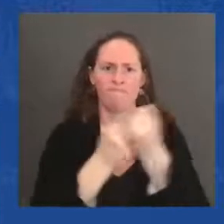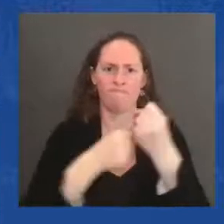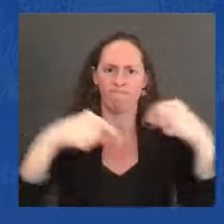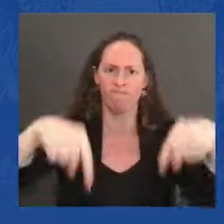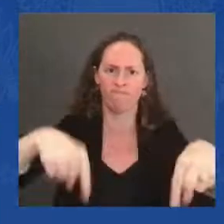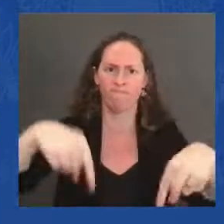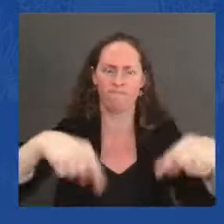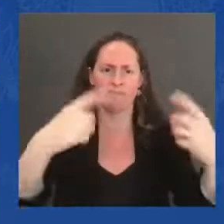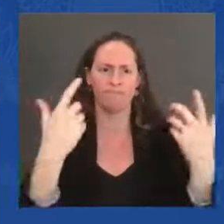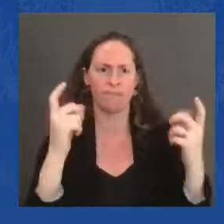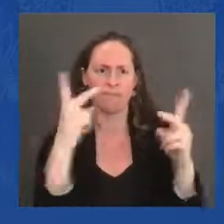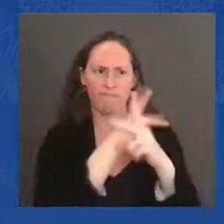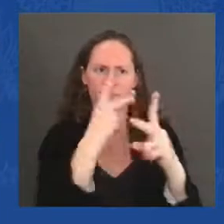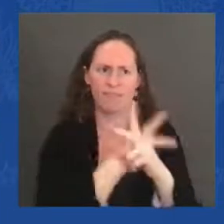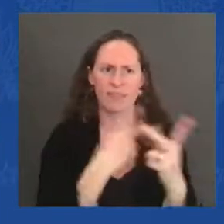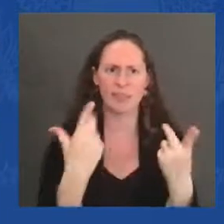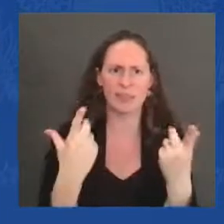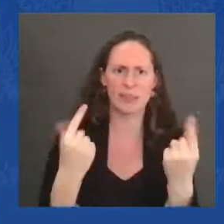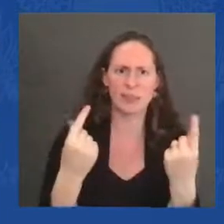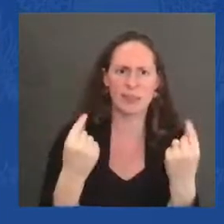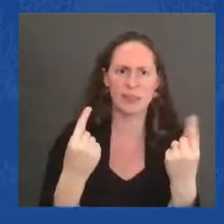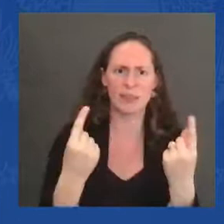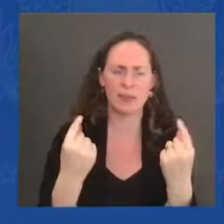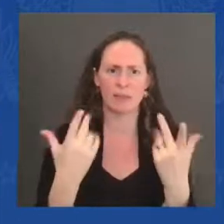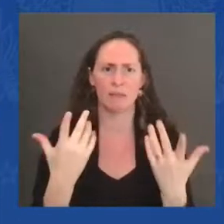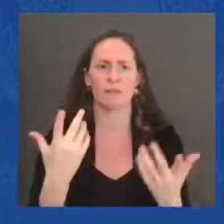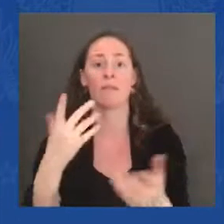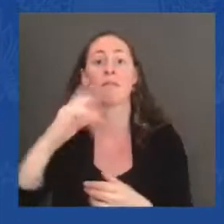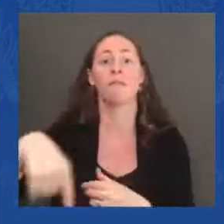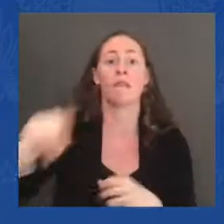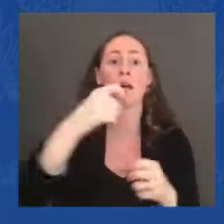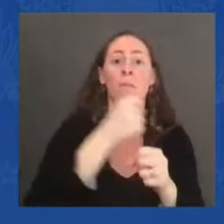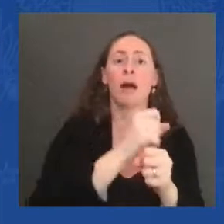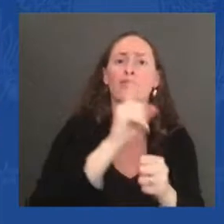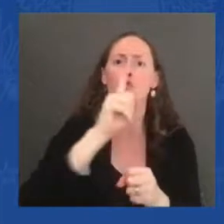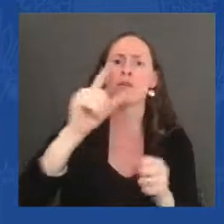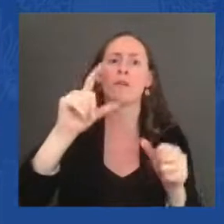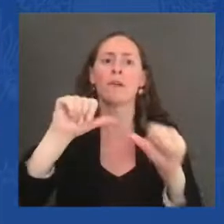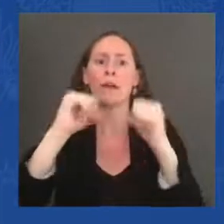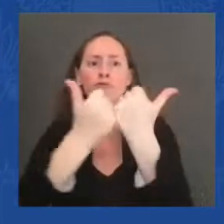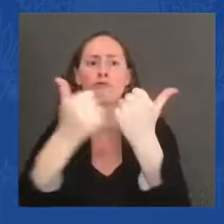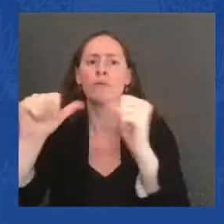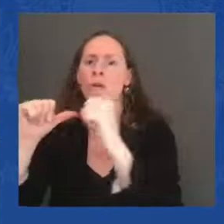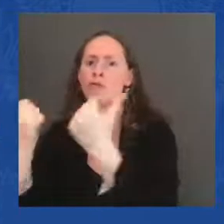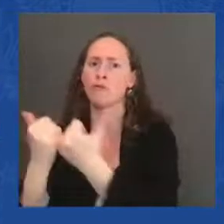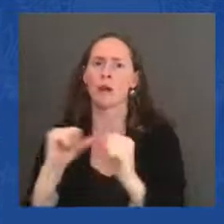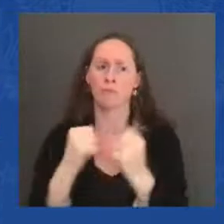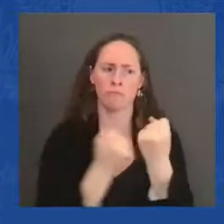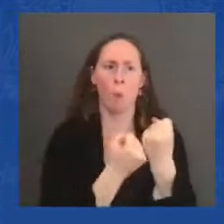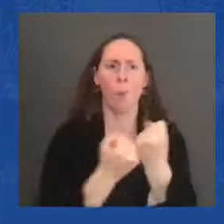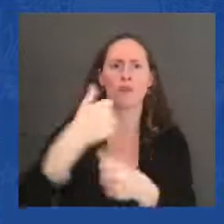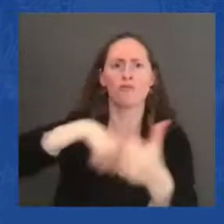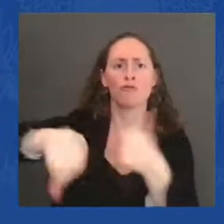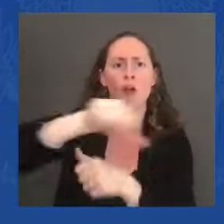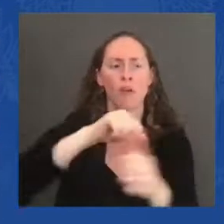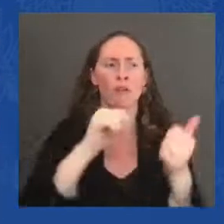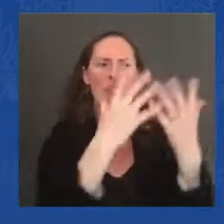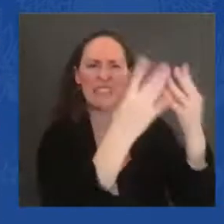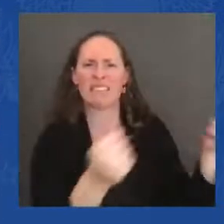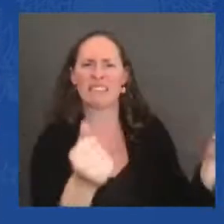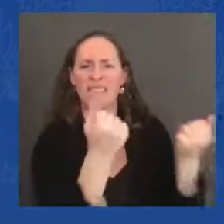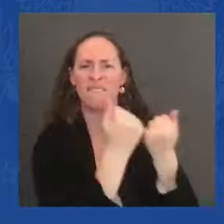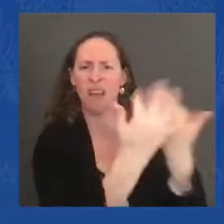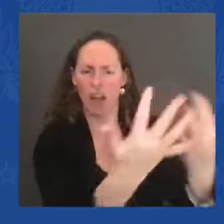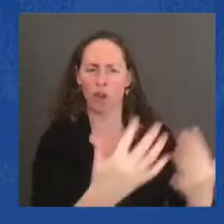effort. Within the cooperative structure of the cohesive strategy and then formalized by our master interagency